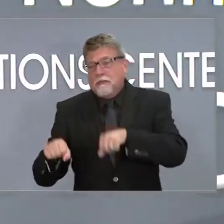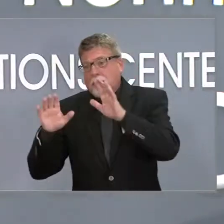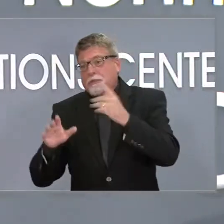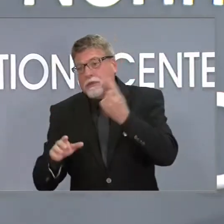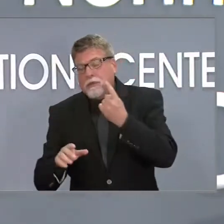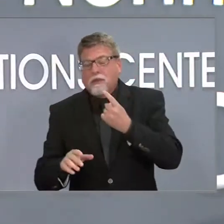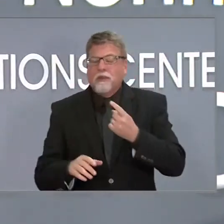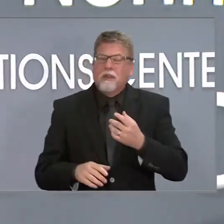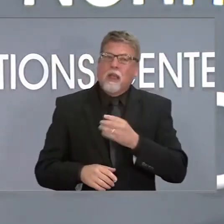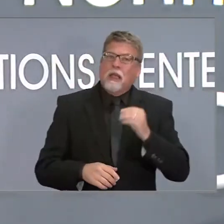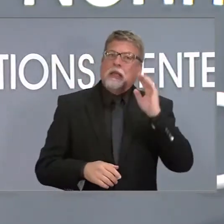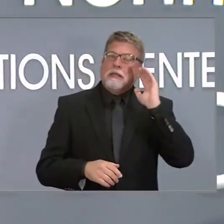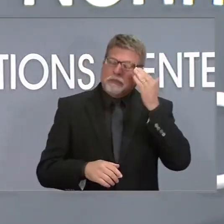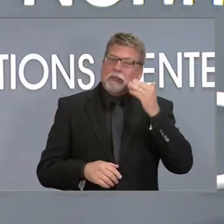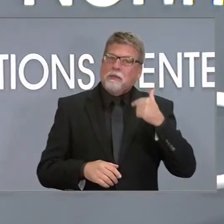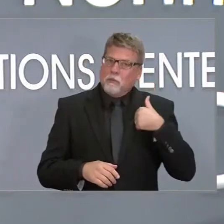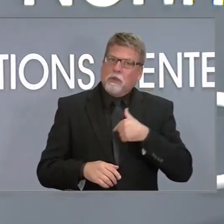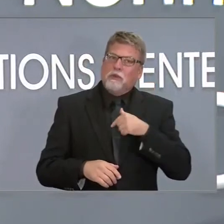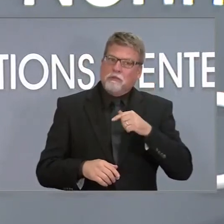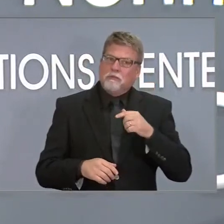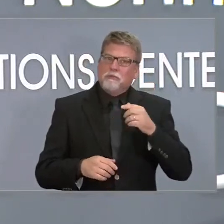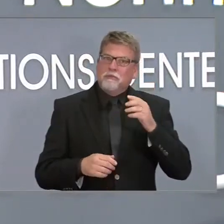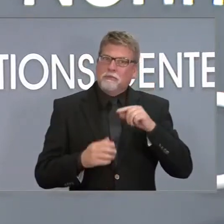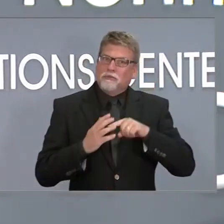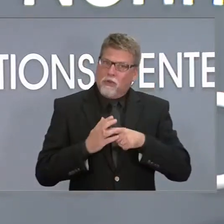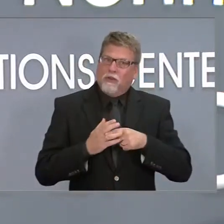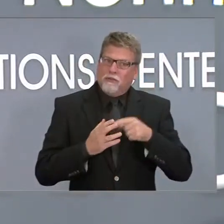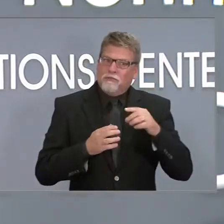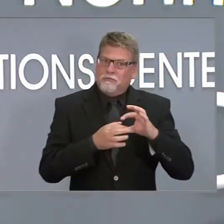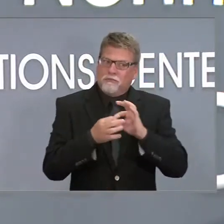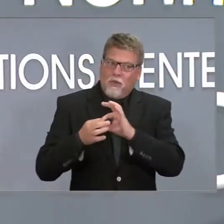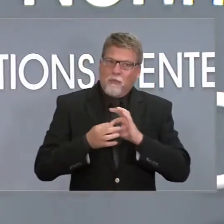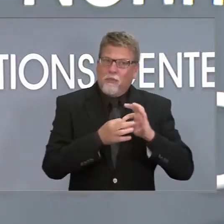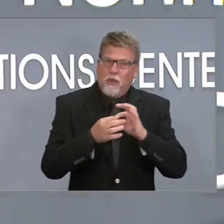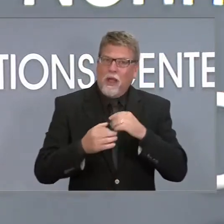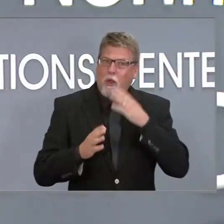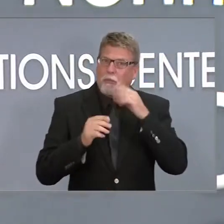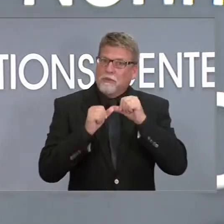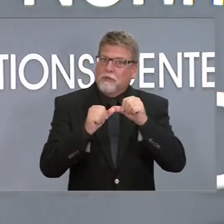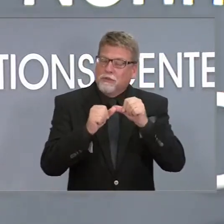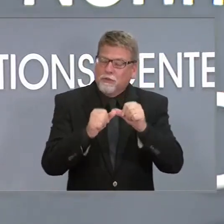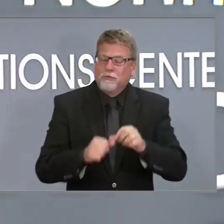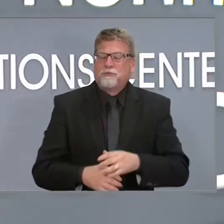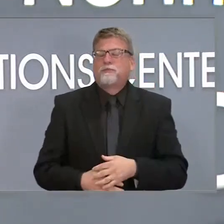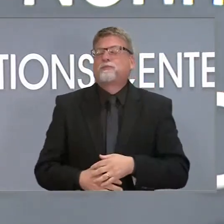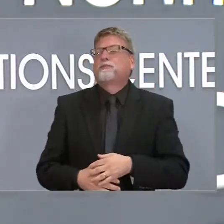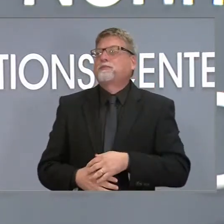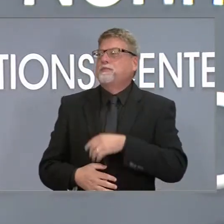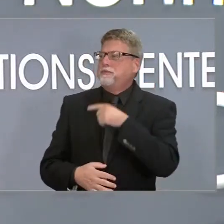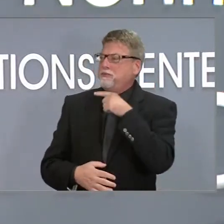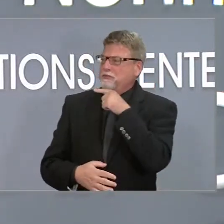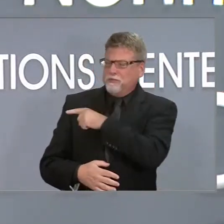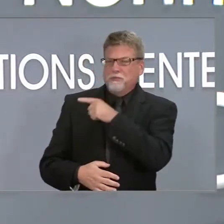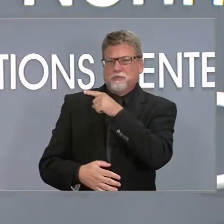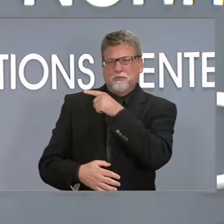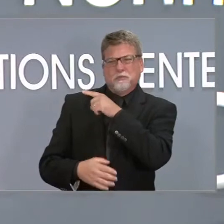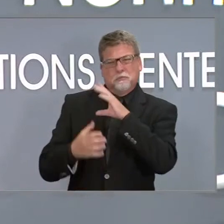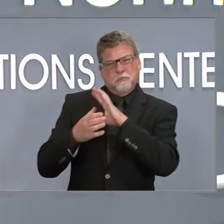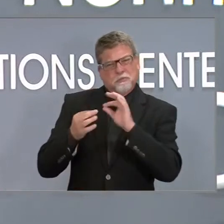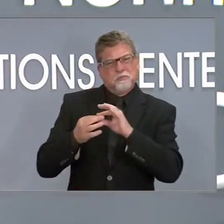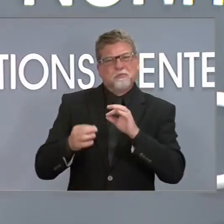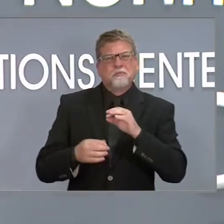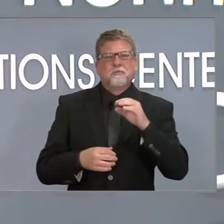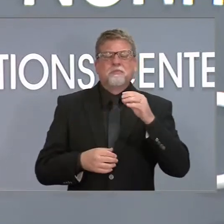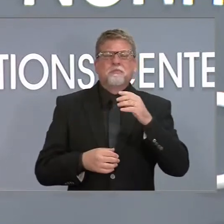and we have made some progress, and I hope we'll continue to make progress. I know you and Moore and Berger have maintained not wanting to share specifics so you can have